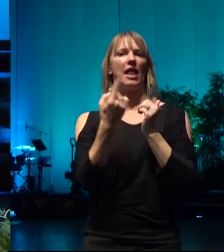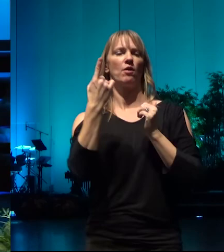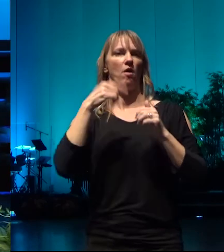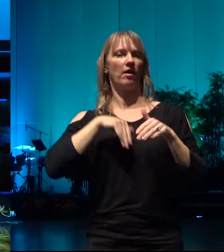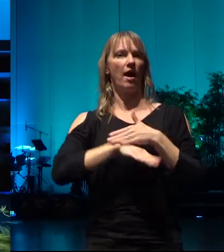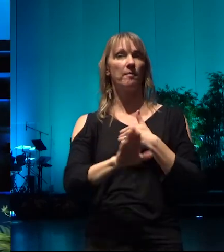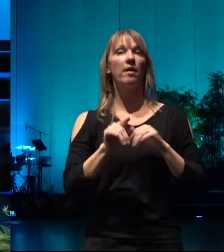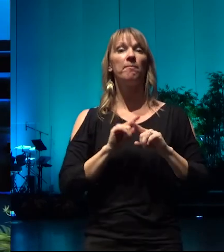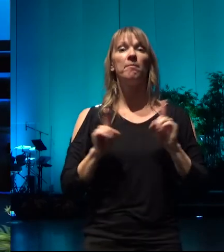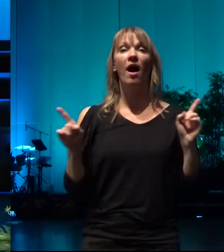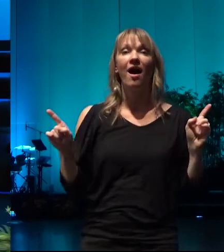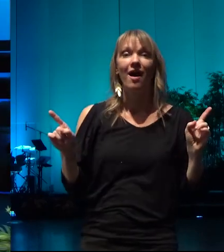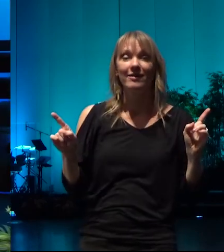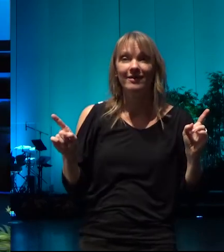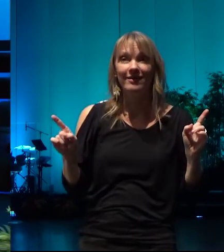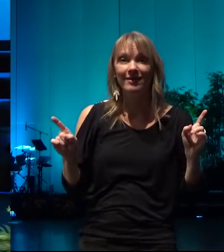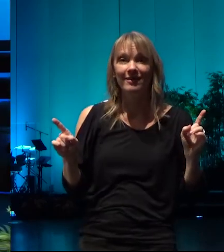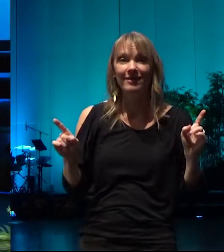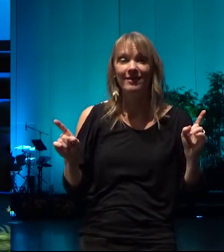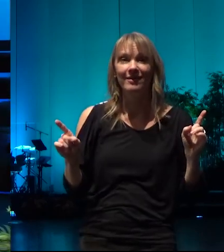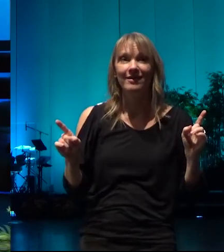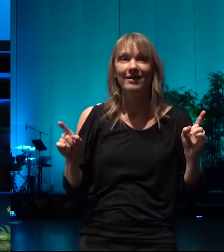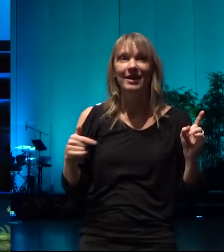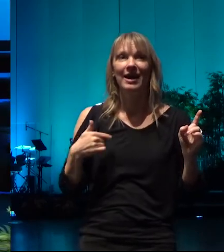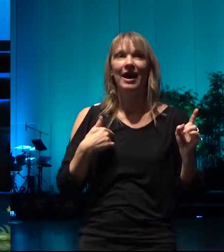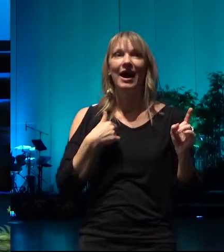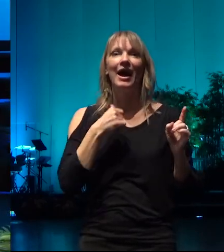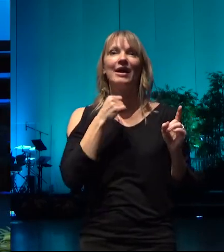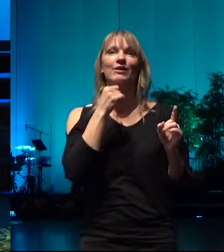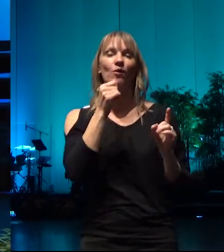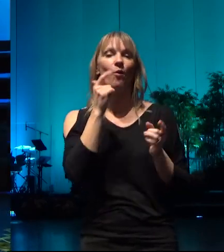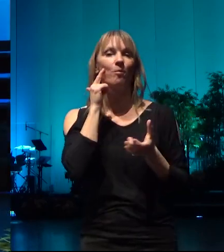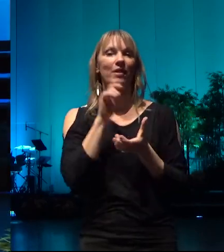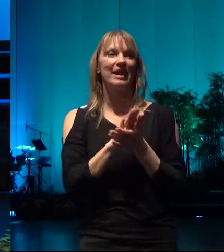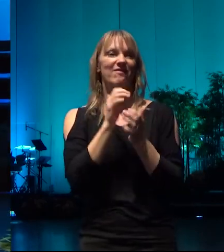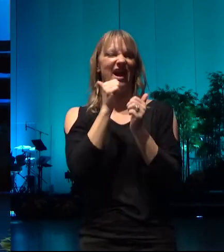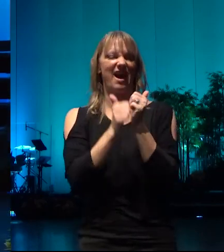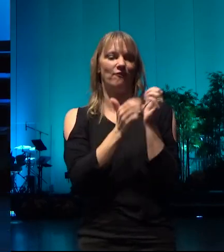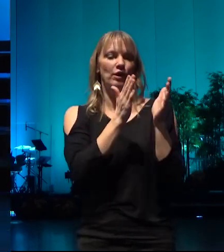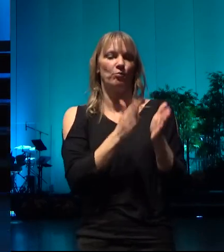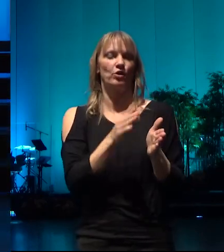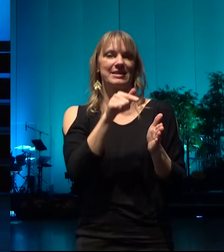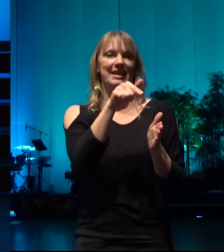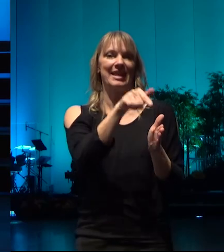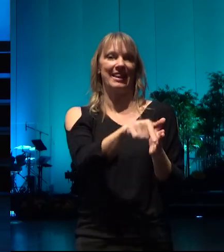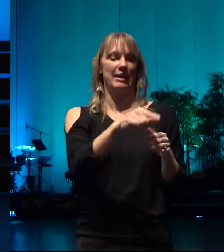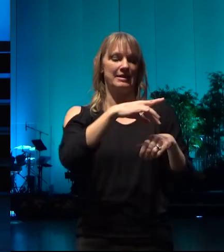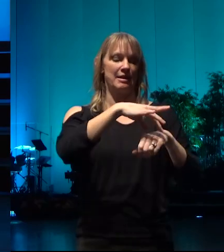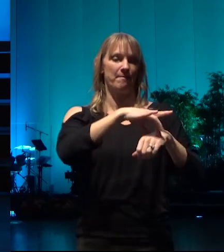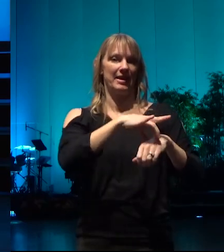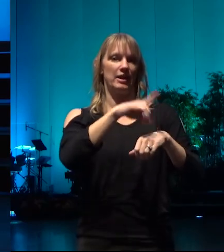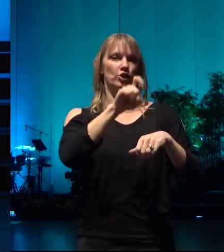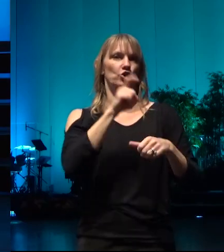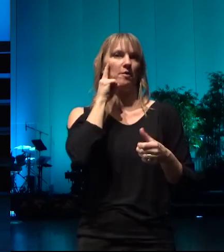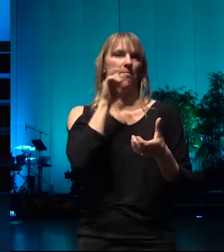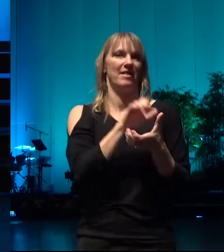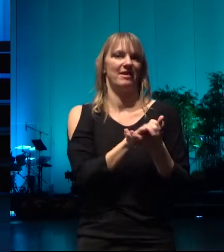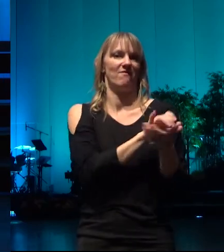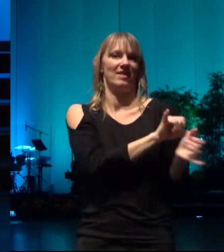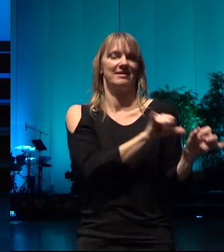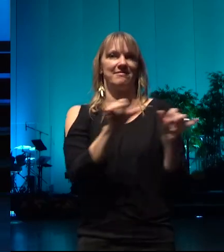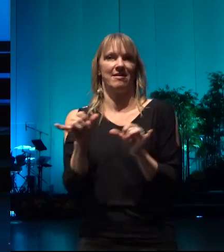who resonates with it to come in. But there's no way that I absolutely believe that every person on this planet should believe what we believe right